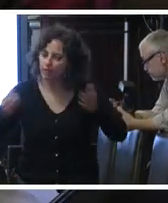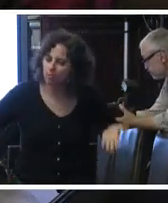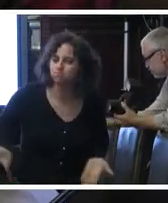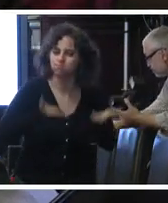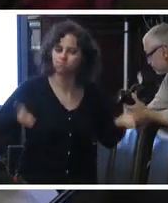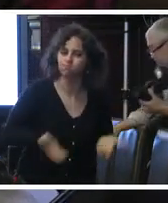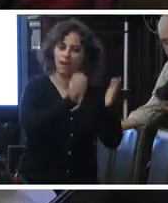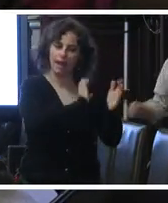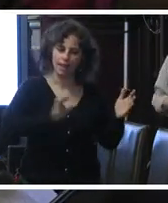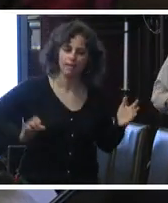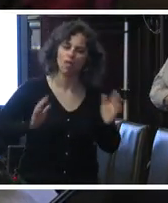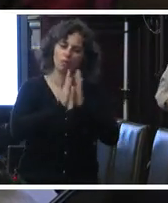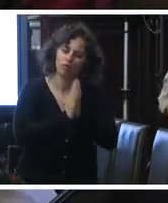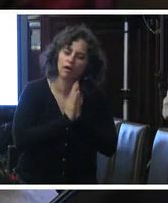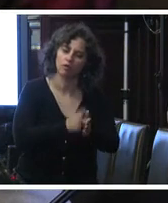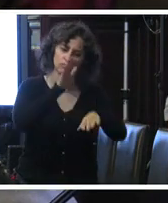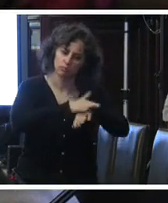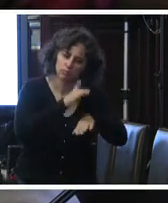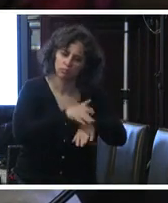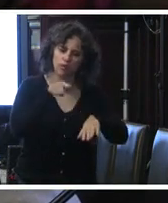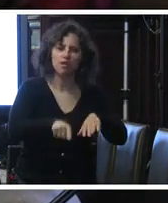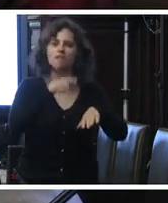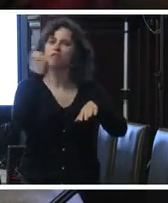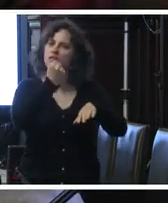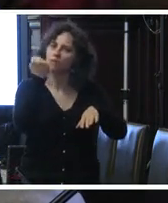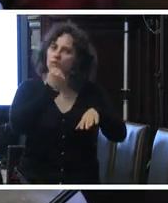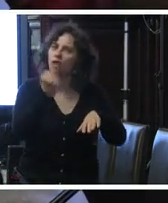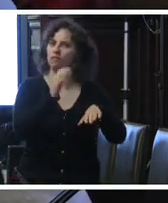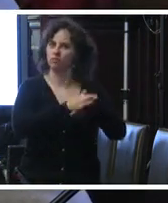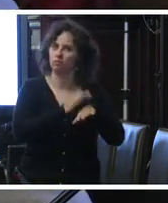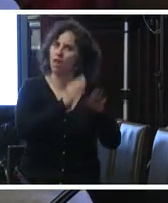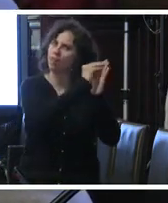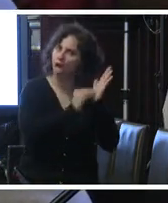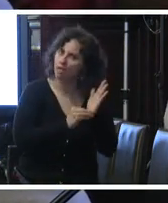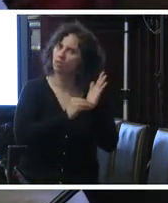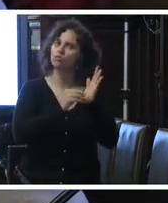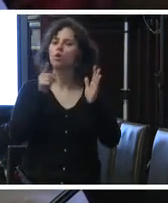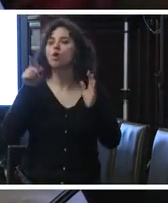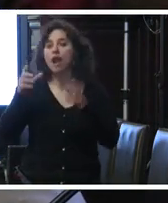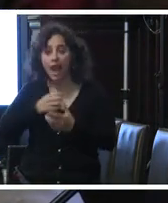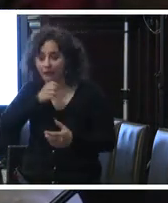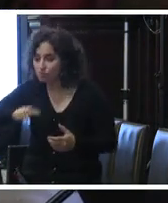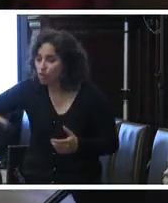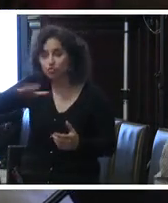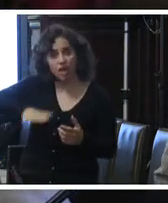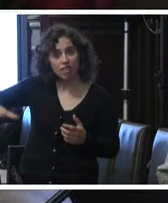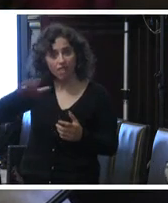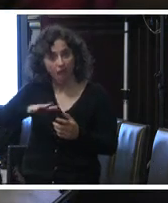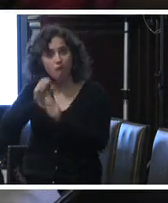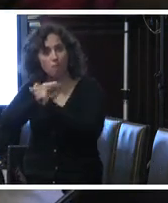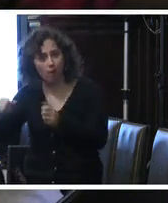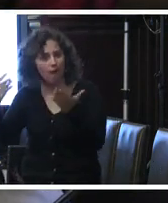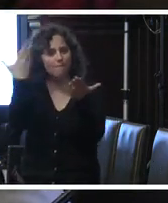get into the business of data is by civil society coming out with figures and